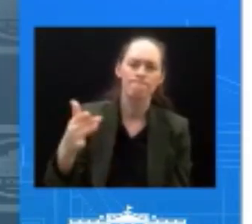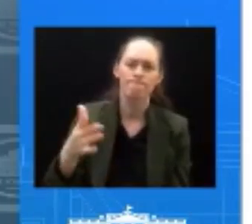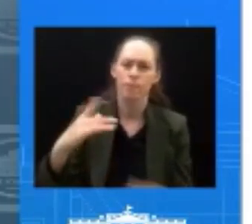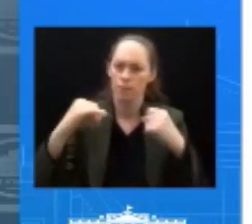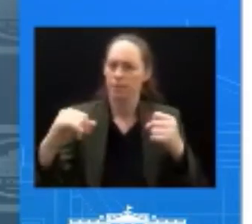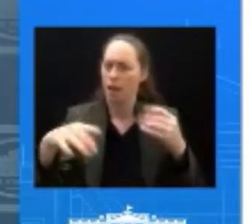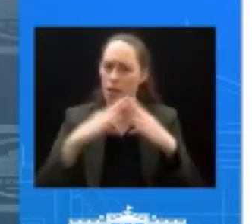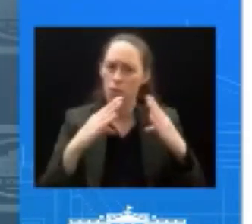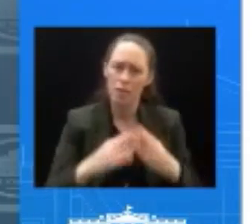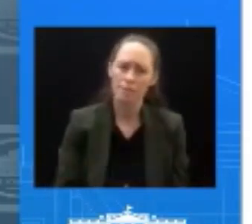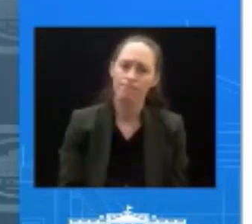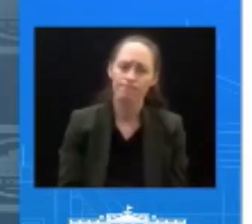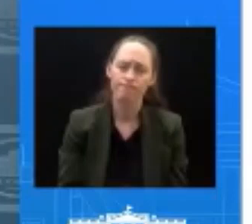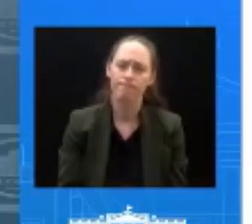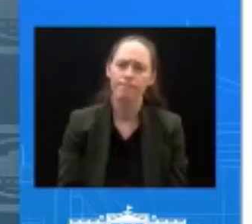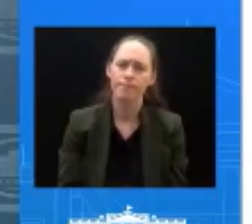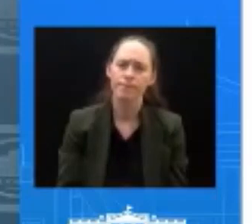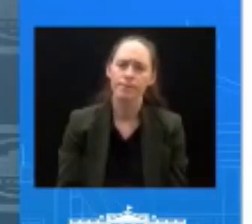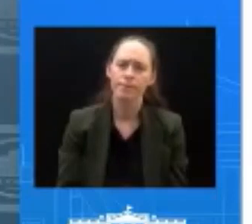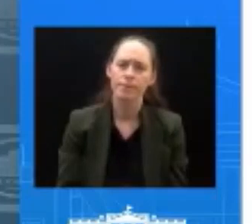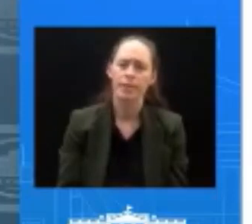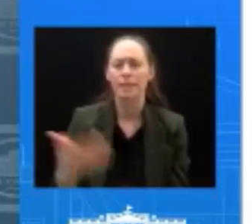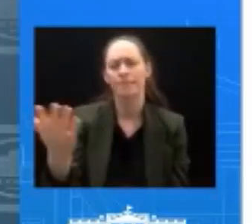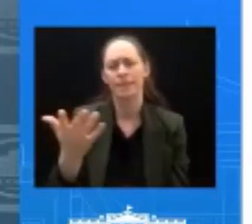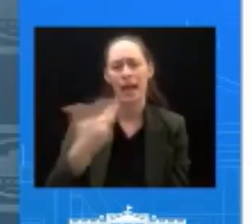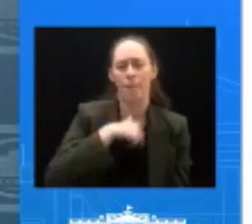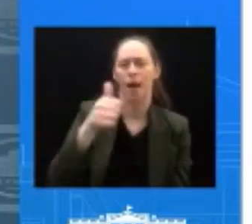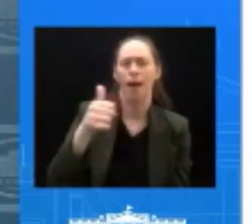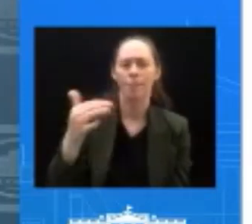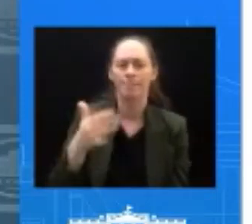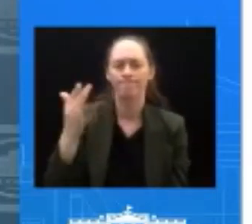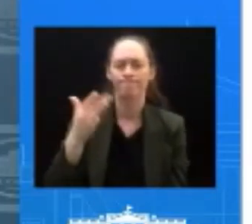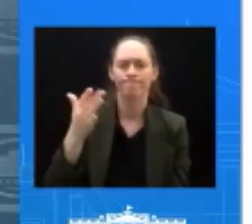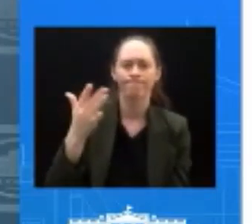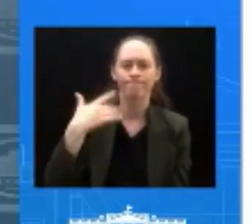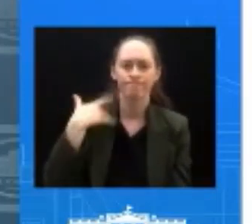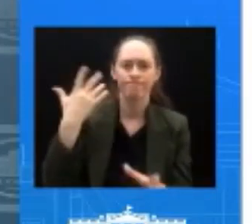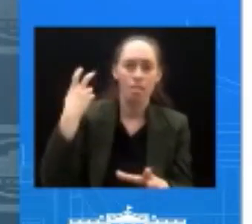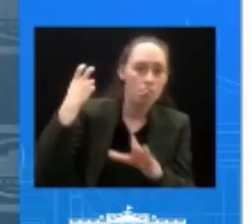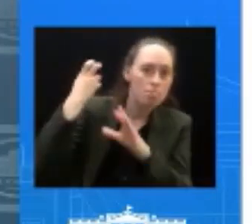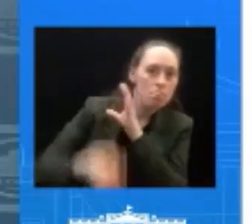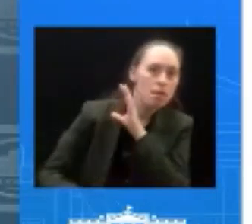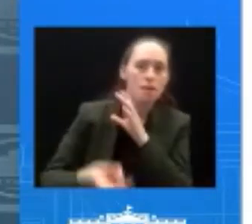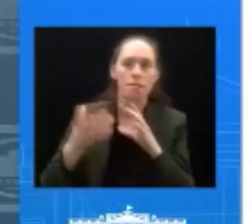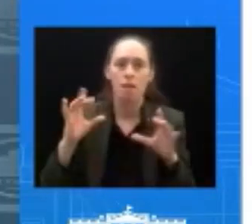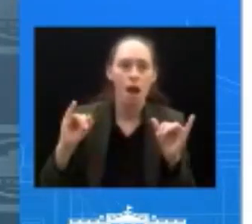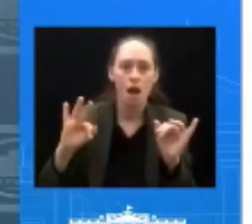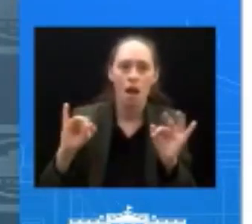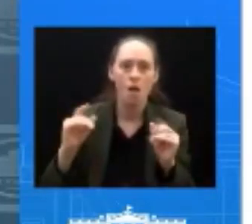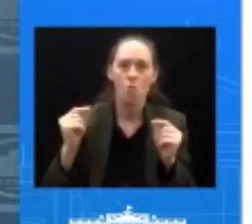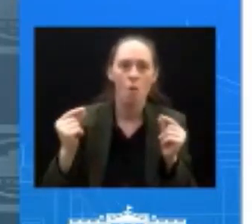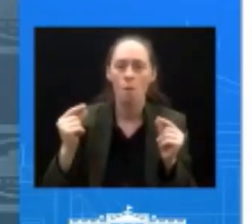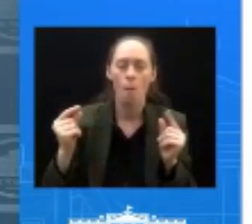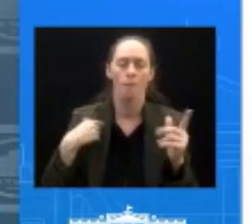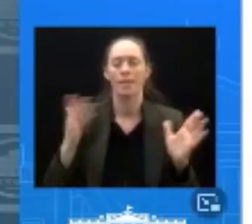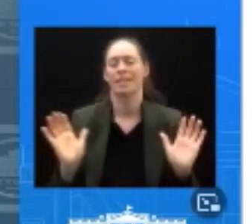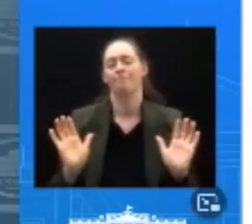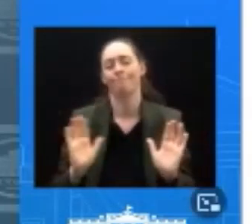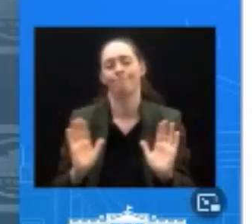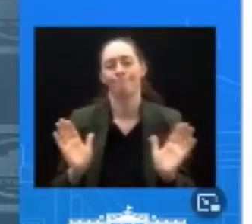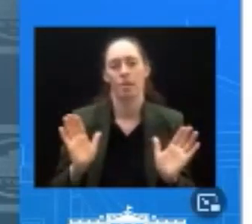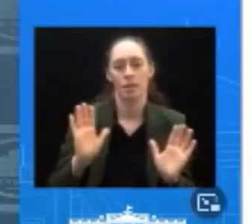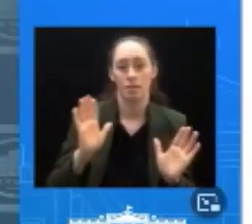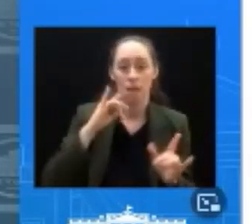into doing any psychology here and going into the minds of folks, but what we can say is we believe